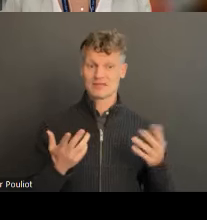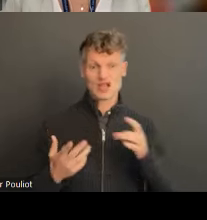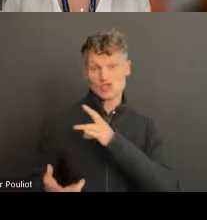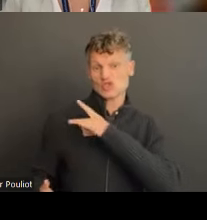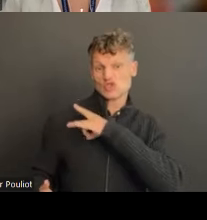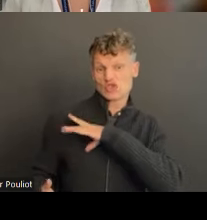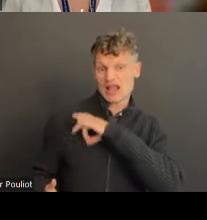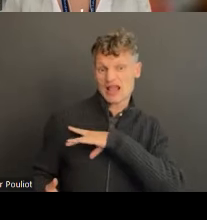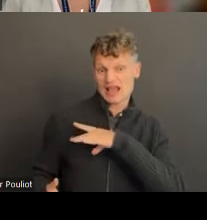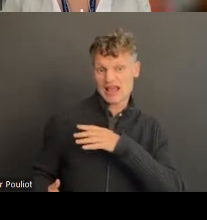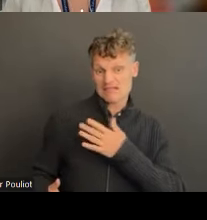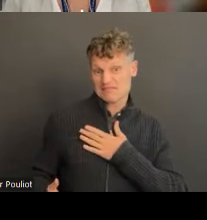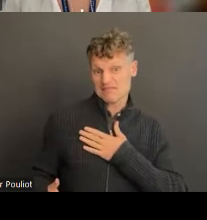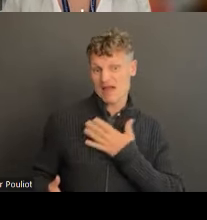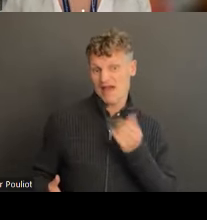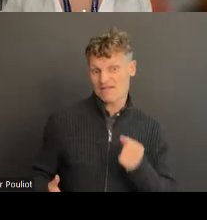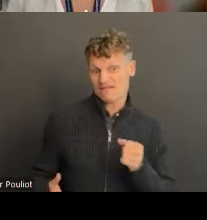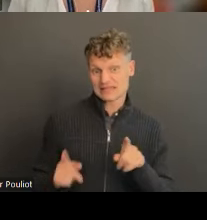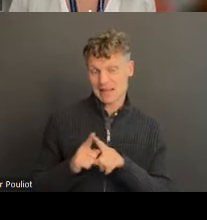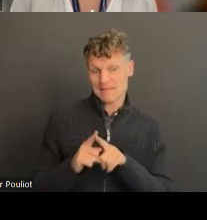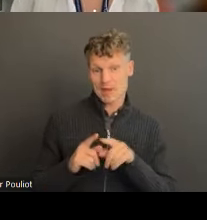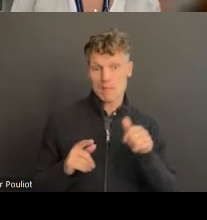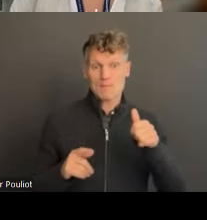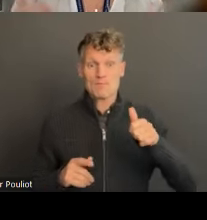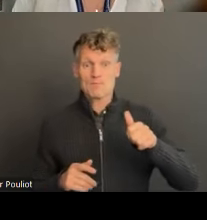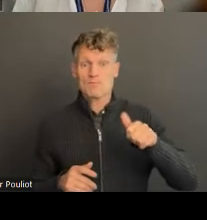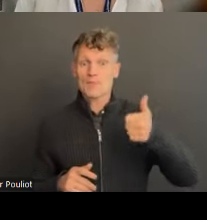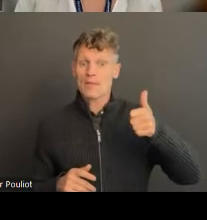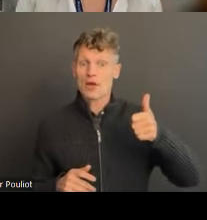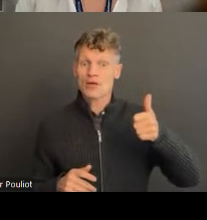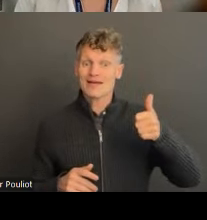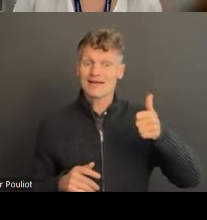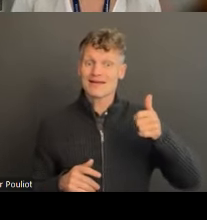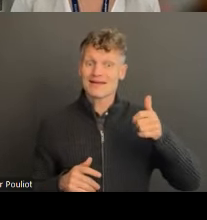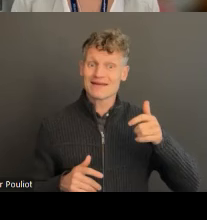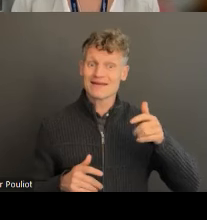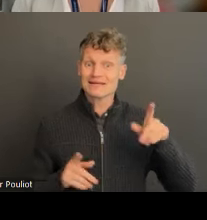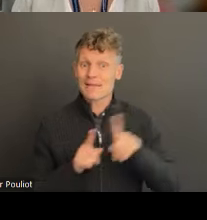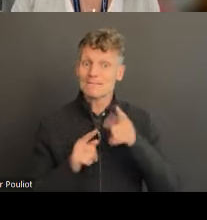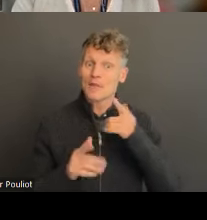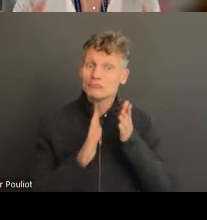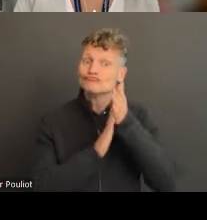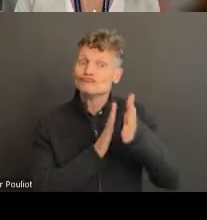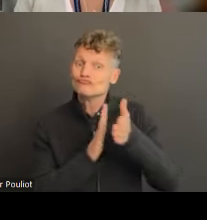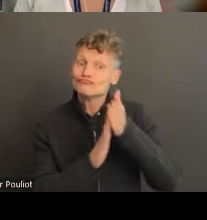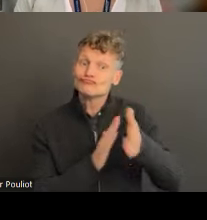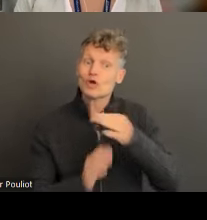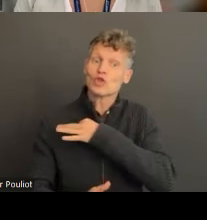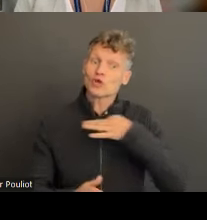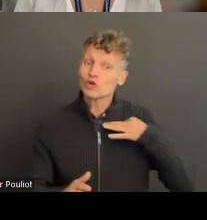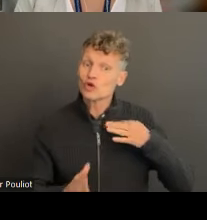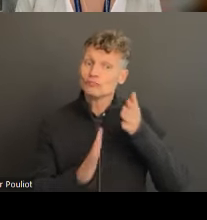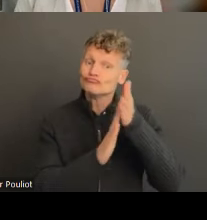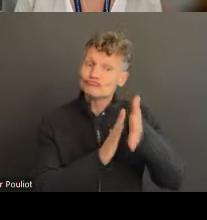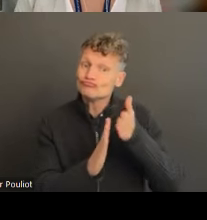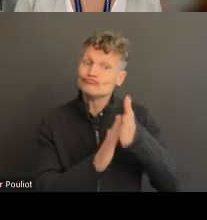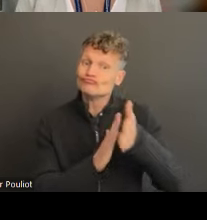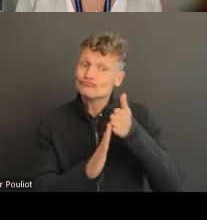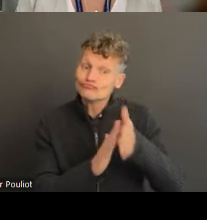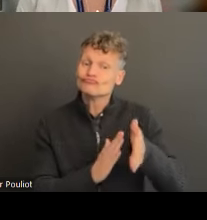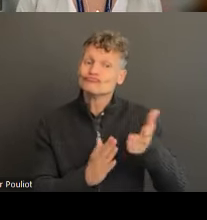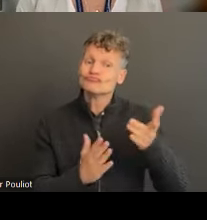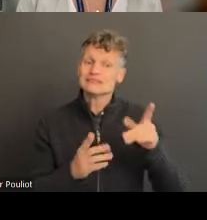the gynecological control checkups in Chile, and that is what we try to use to reduce mortality and